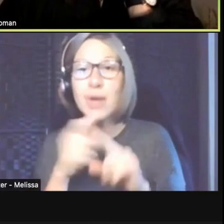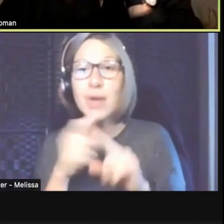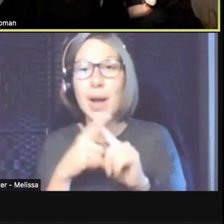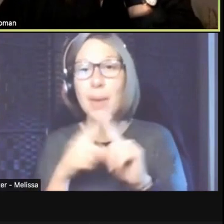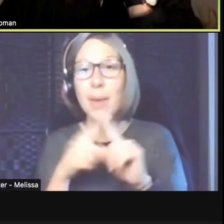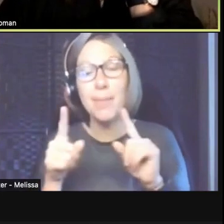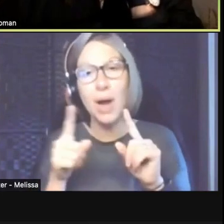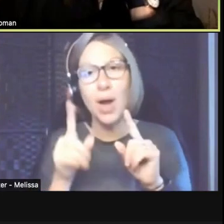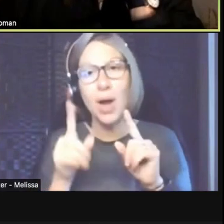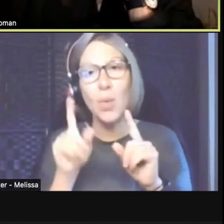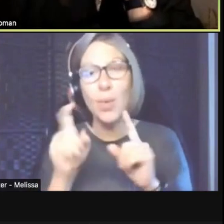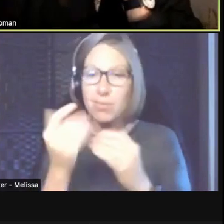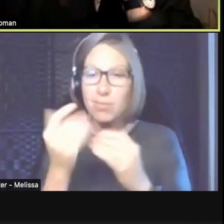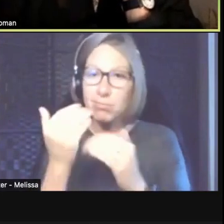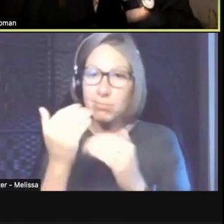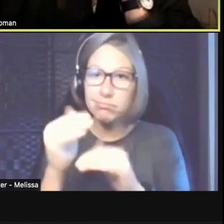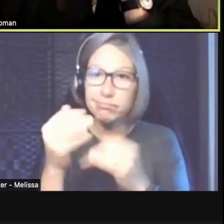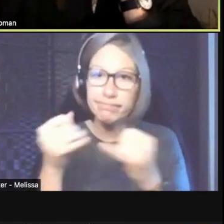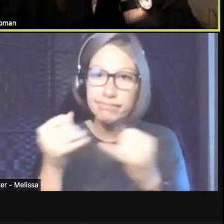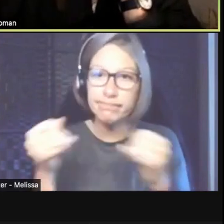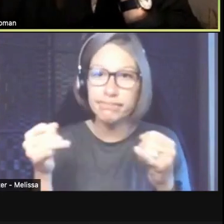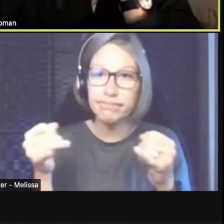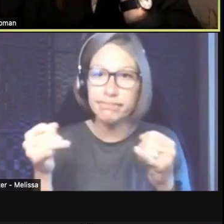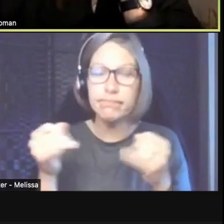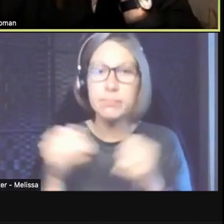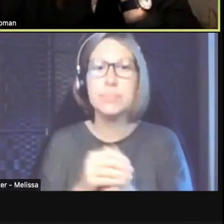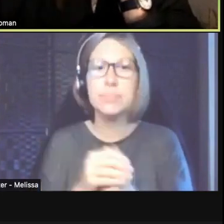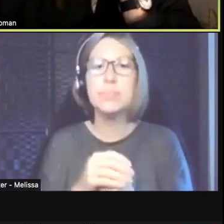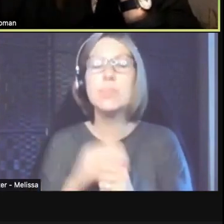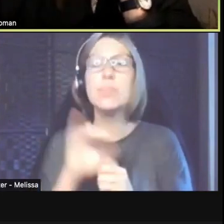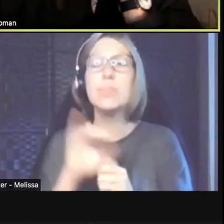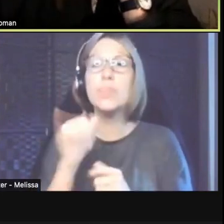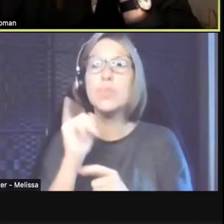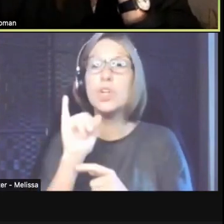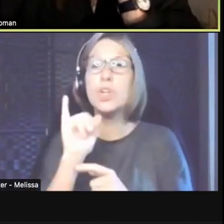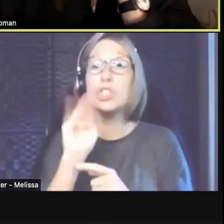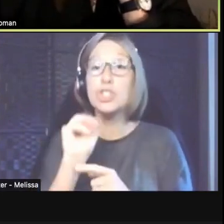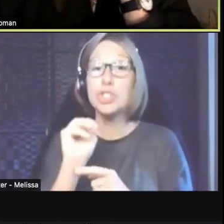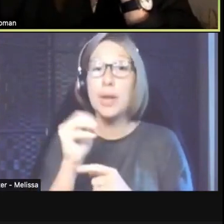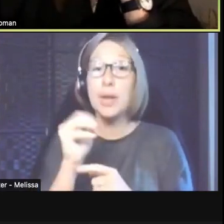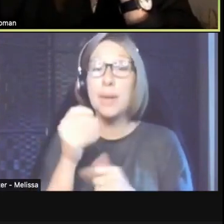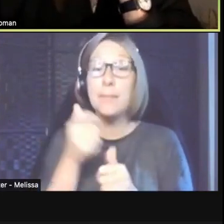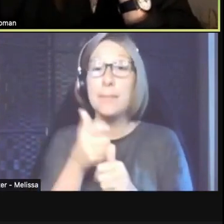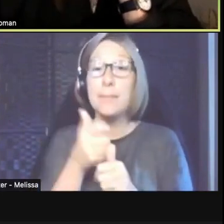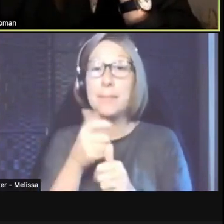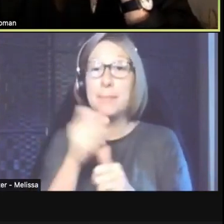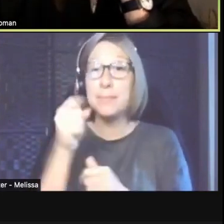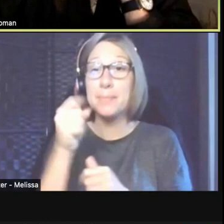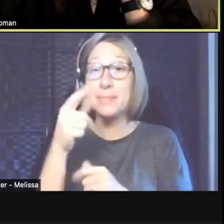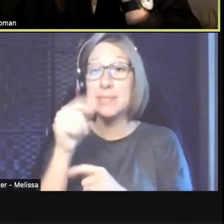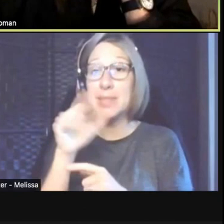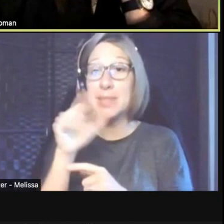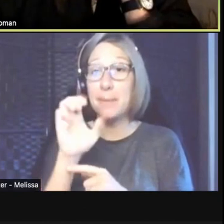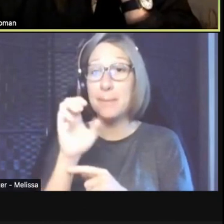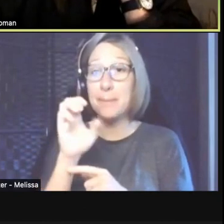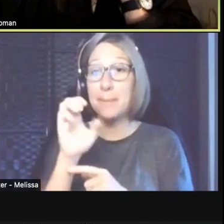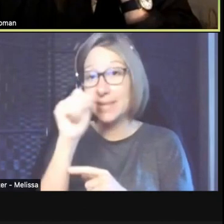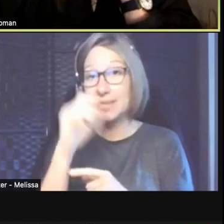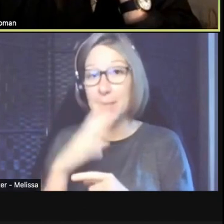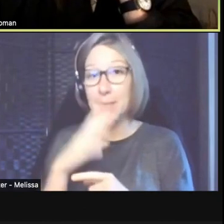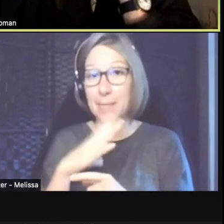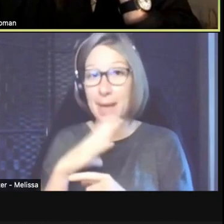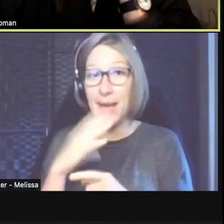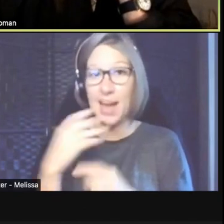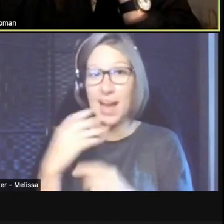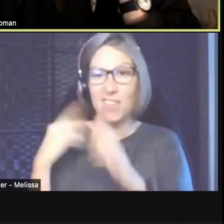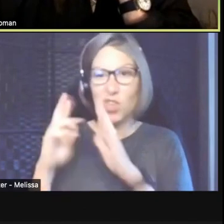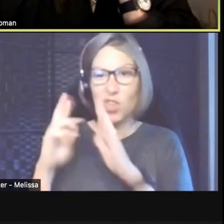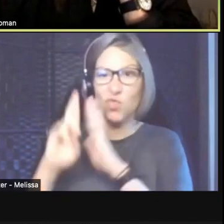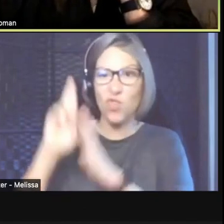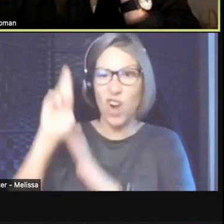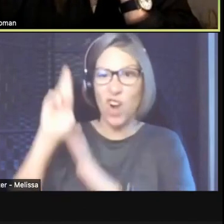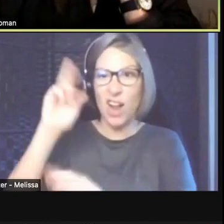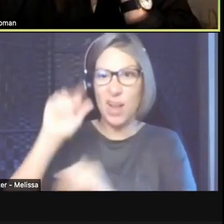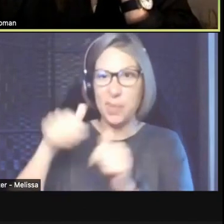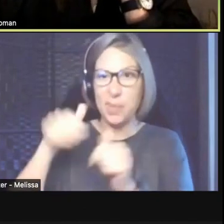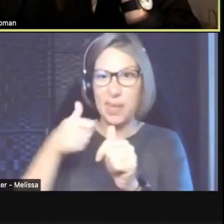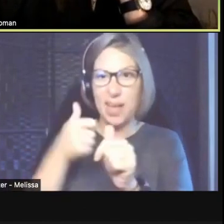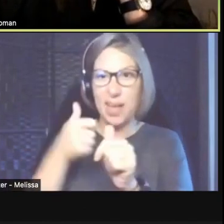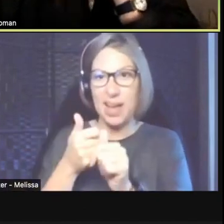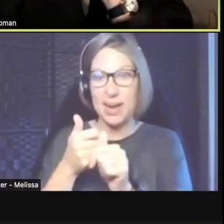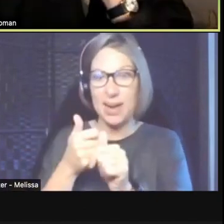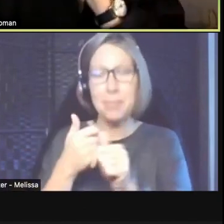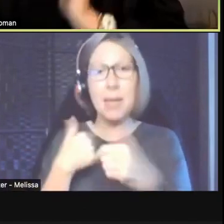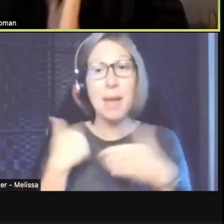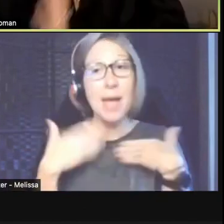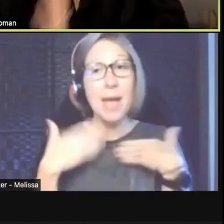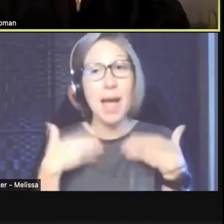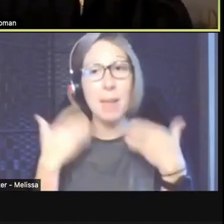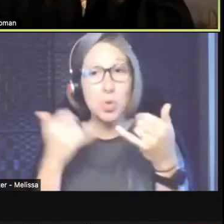and that's his rocket ship behind him. And I'm happy to play along with him. And then I'm going to alternate that